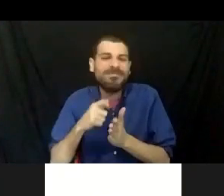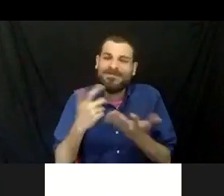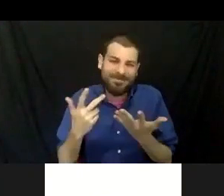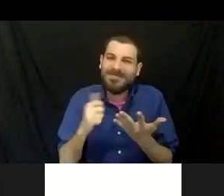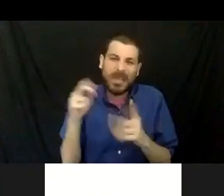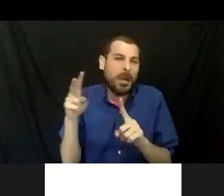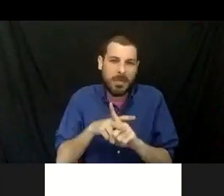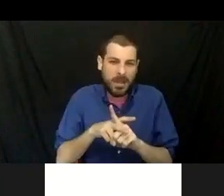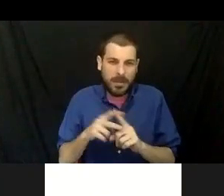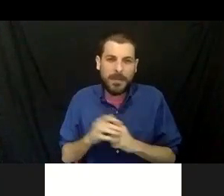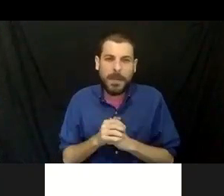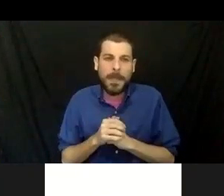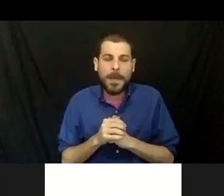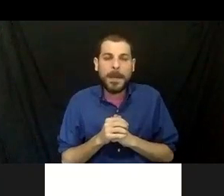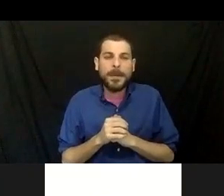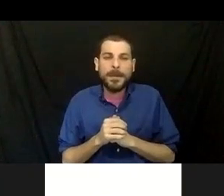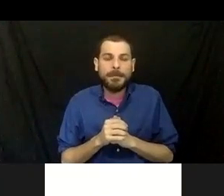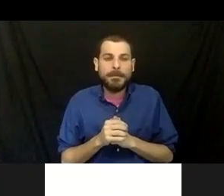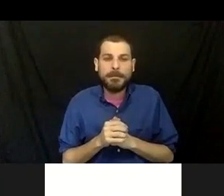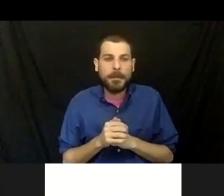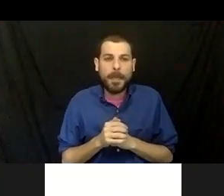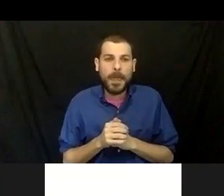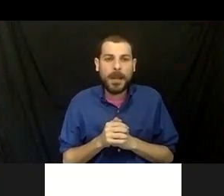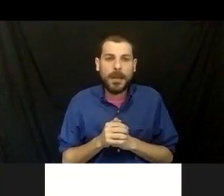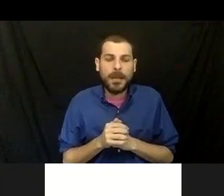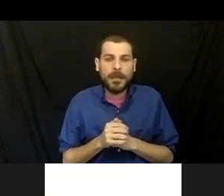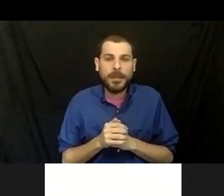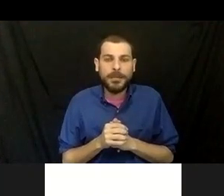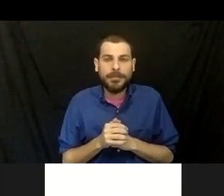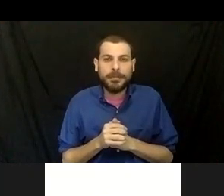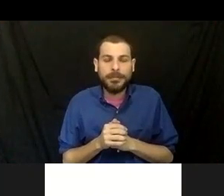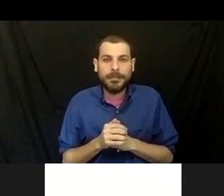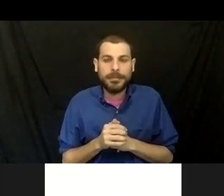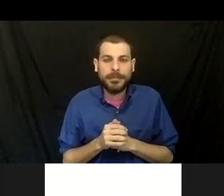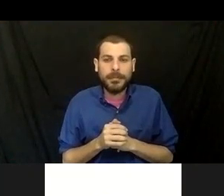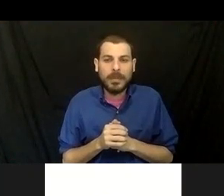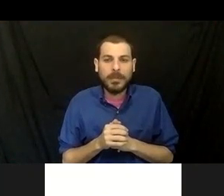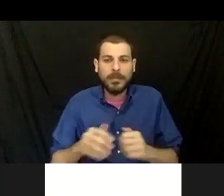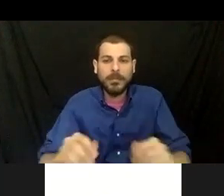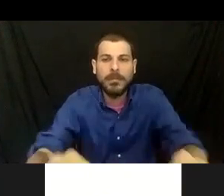based on the same underlying facts as the conviction. So